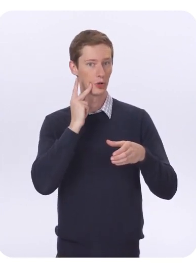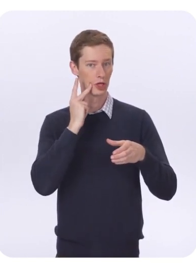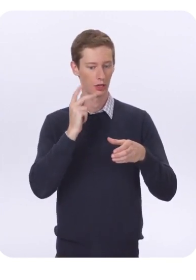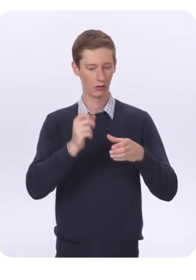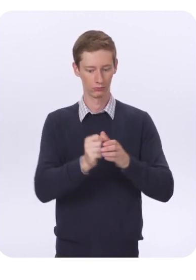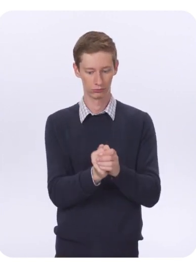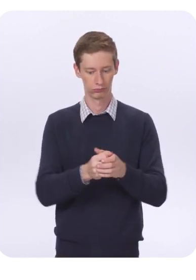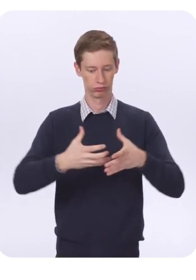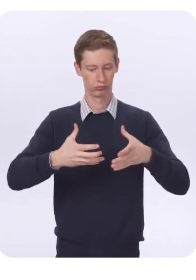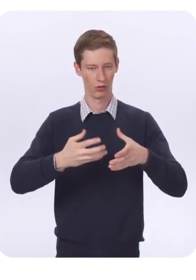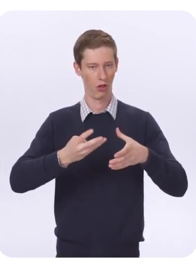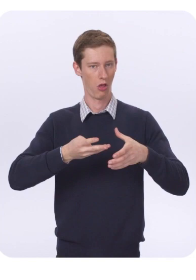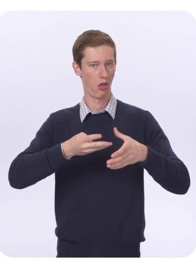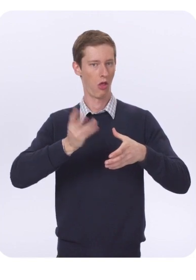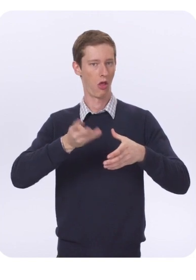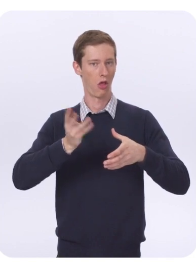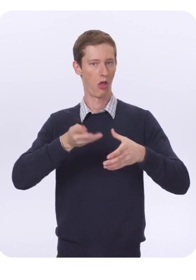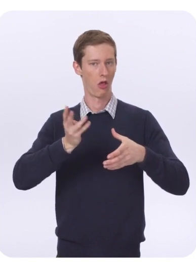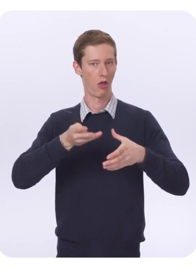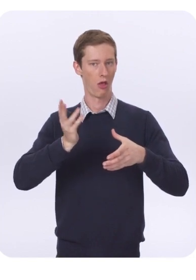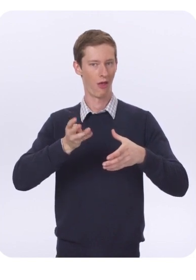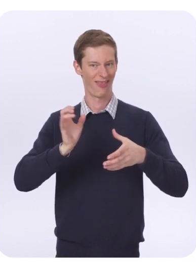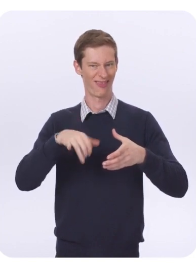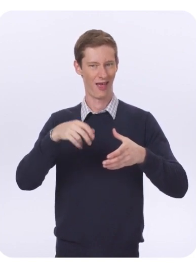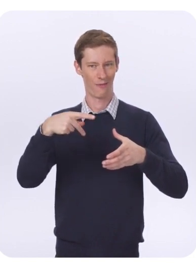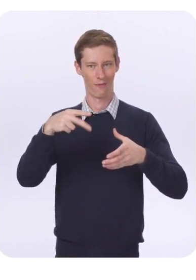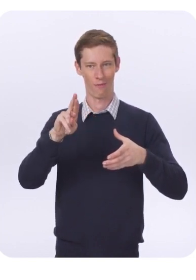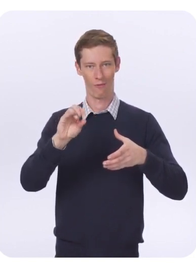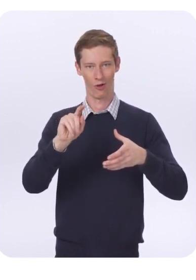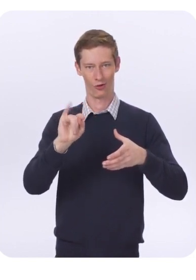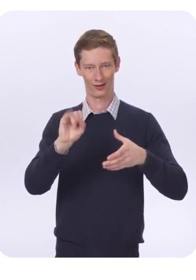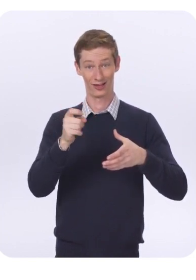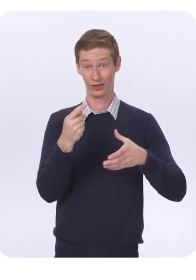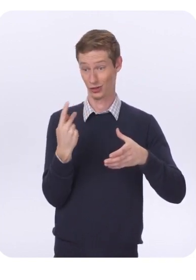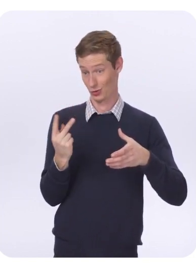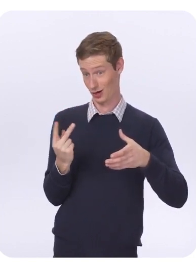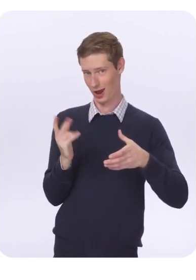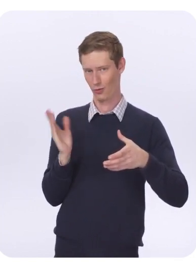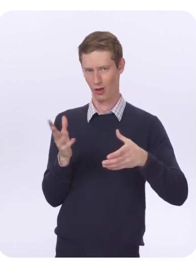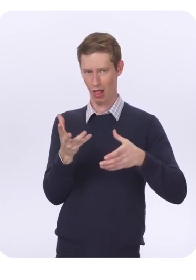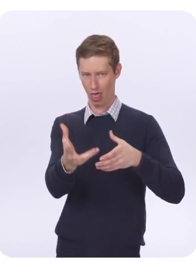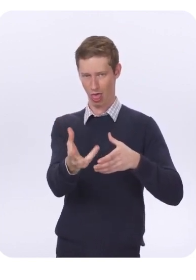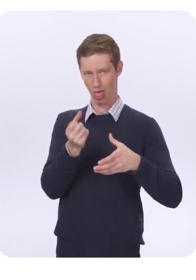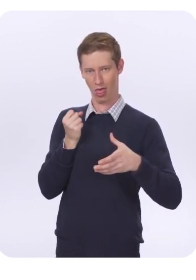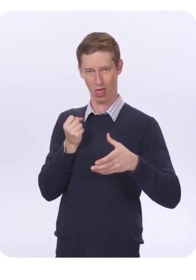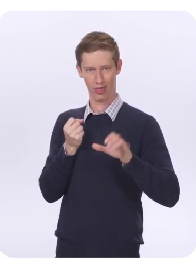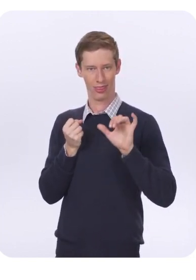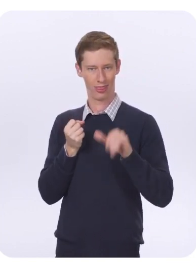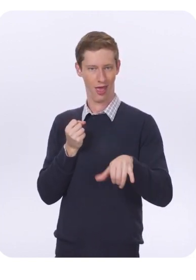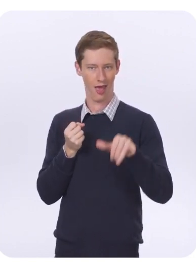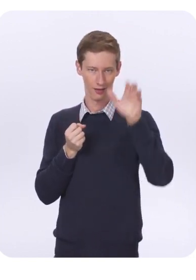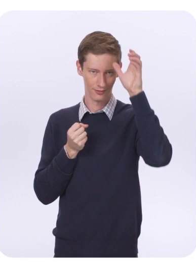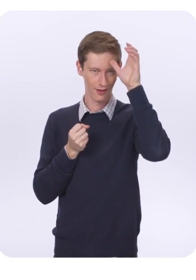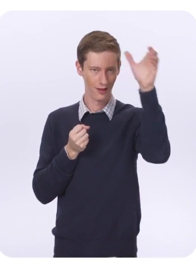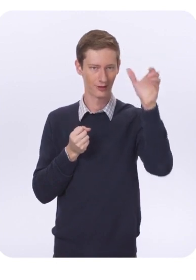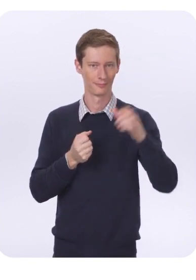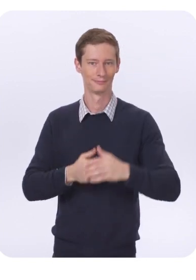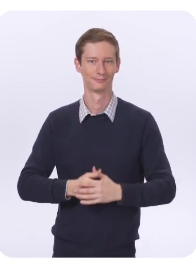this protist. And you and I will snatch that concept right up.